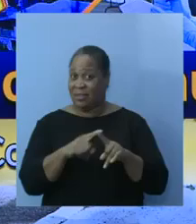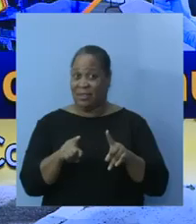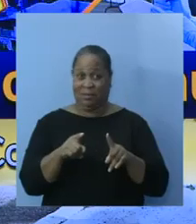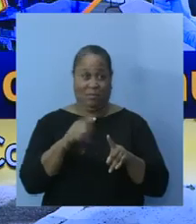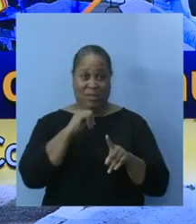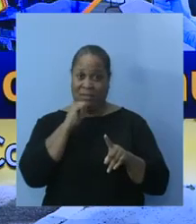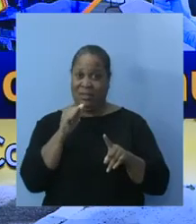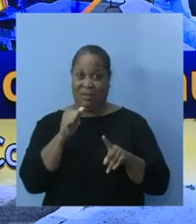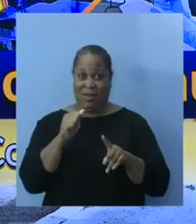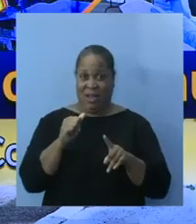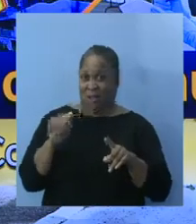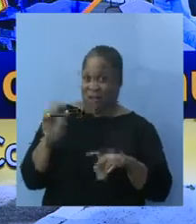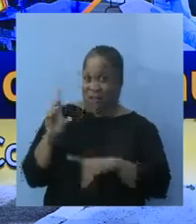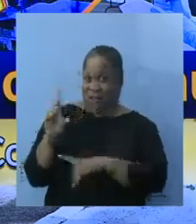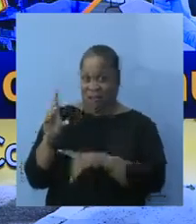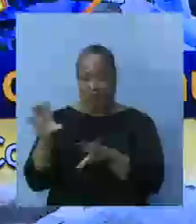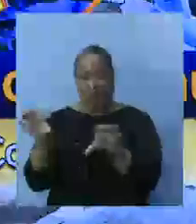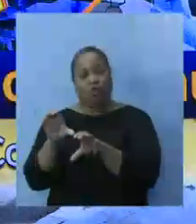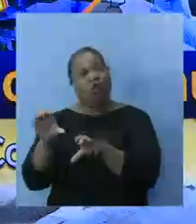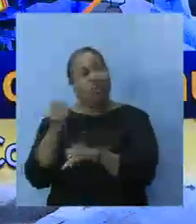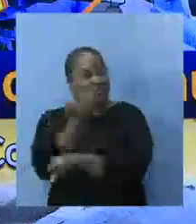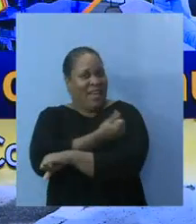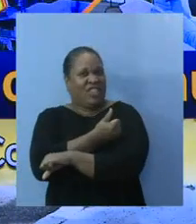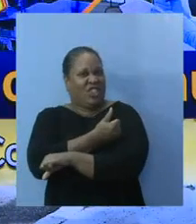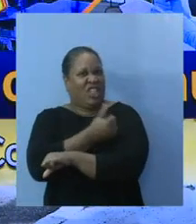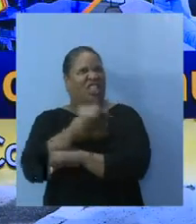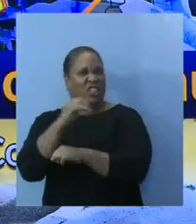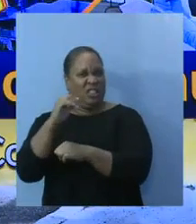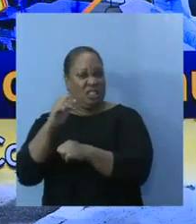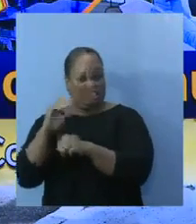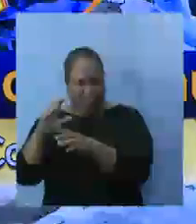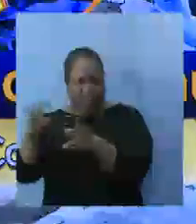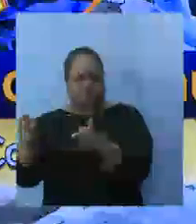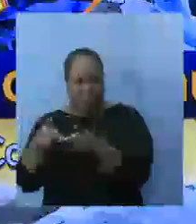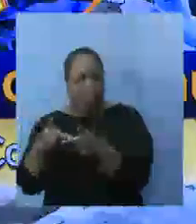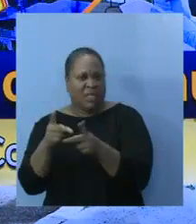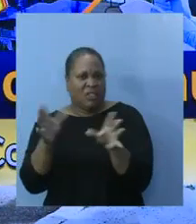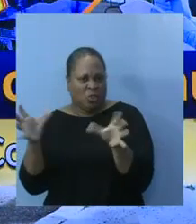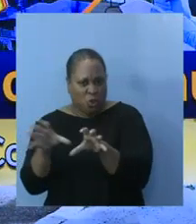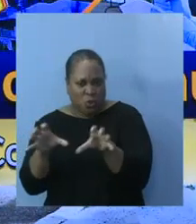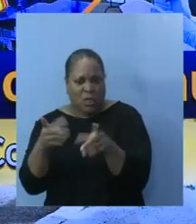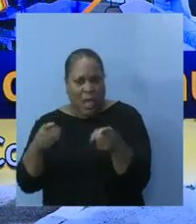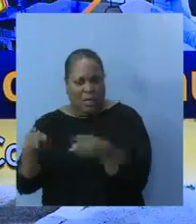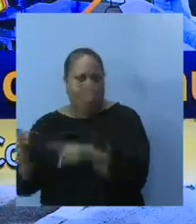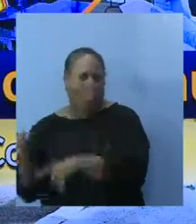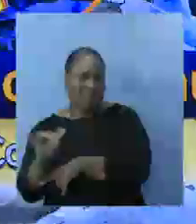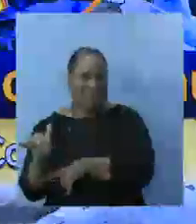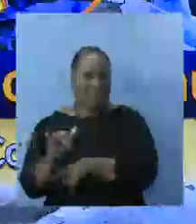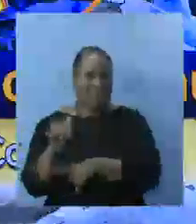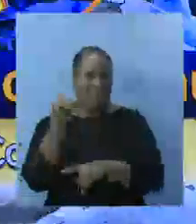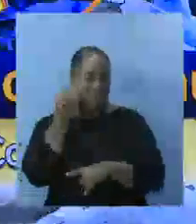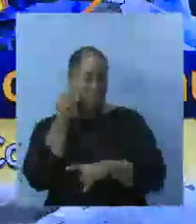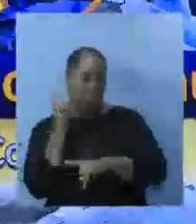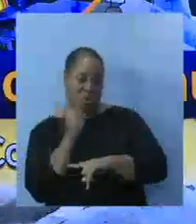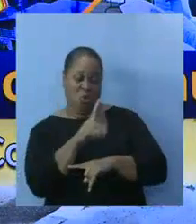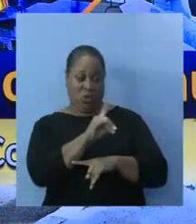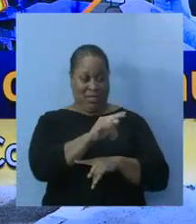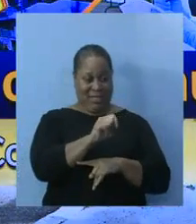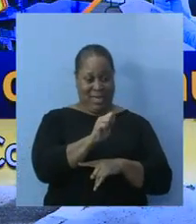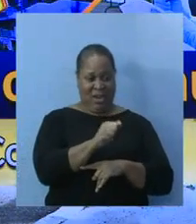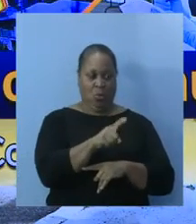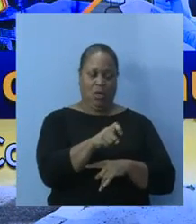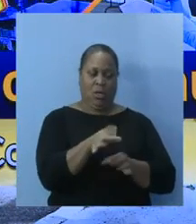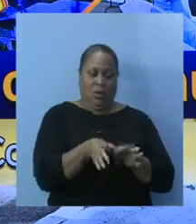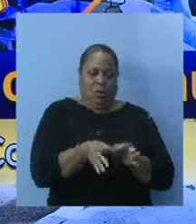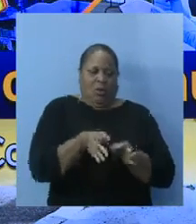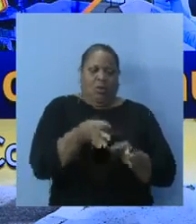the same way. So, for example, if everyone went through the online form and all those things were filled in, it would be easier to parse that data at some